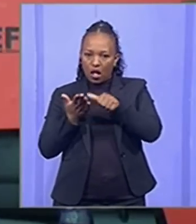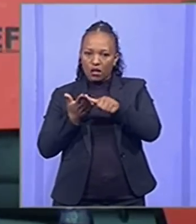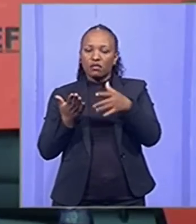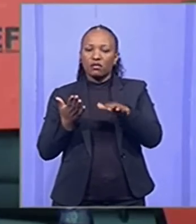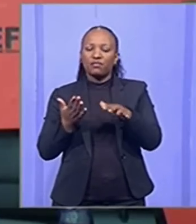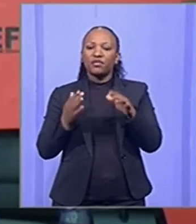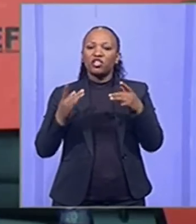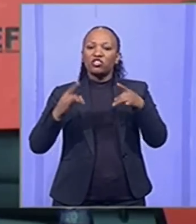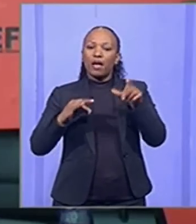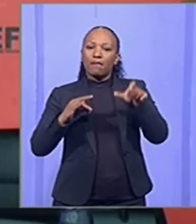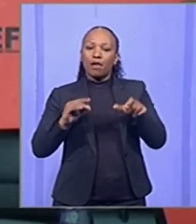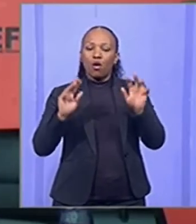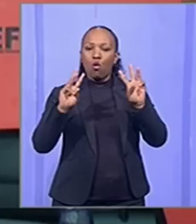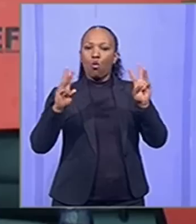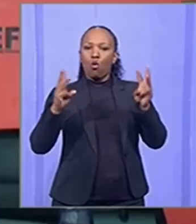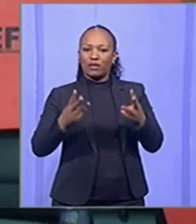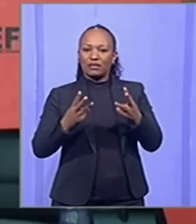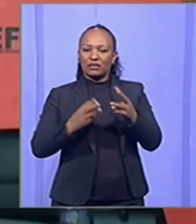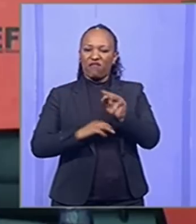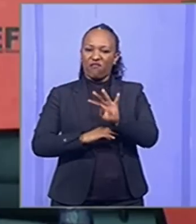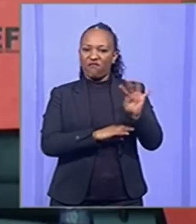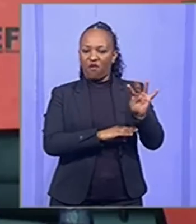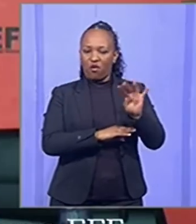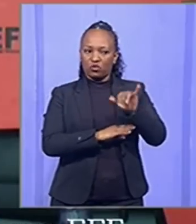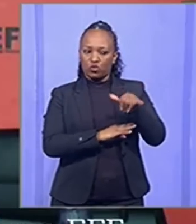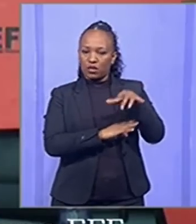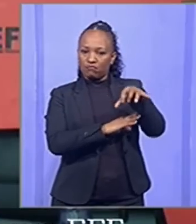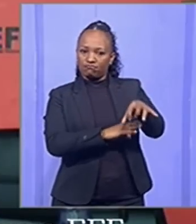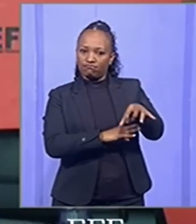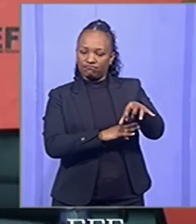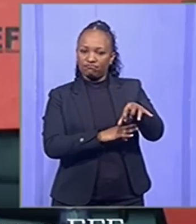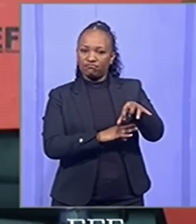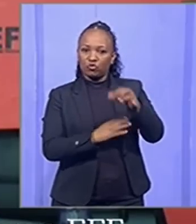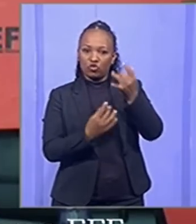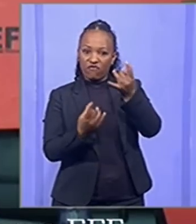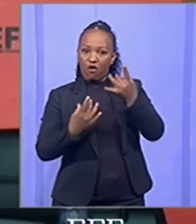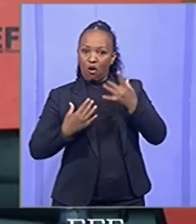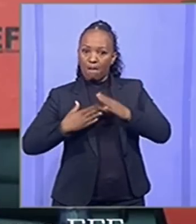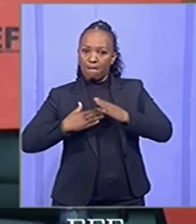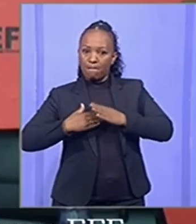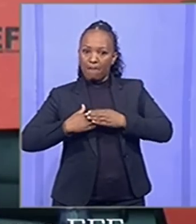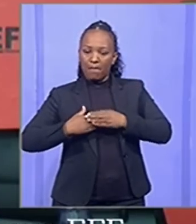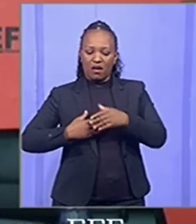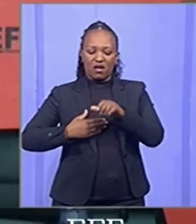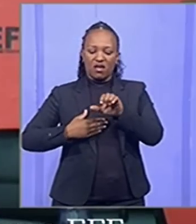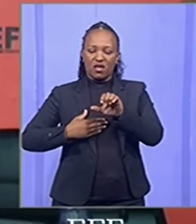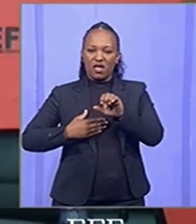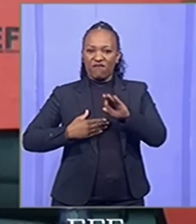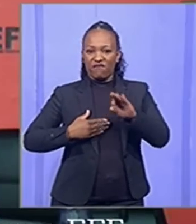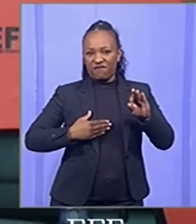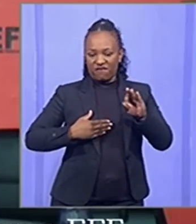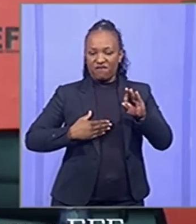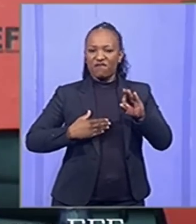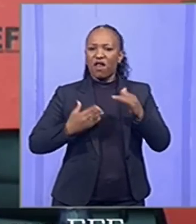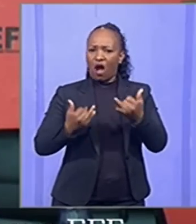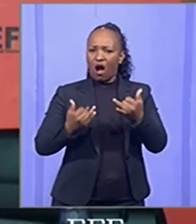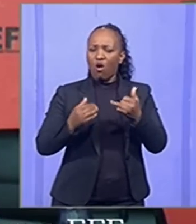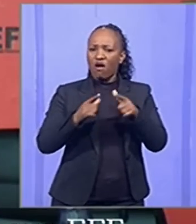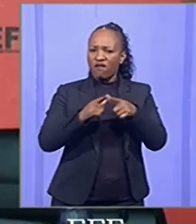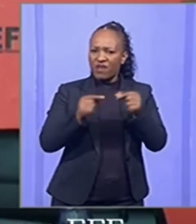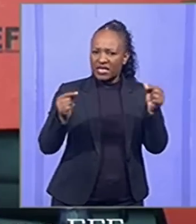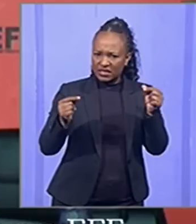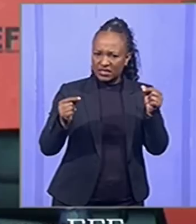44 Johannesburg has informed me that my membership of the EFF has lapsed. And I